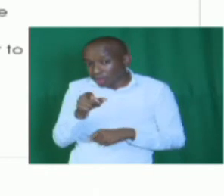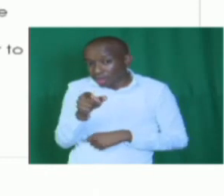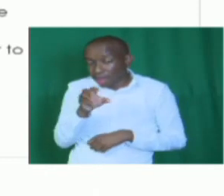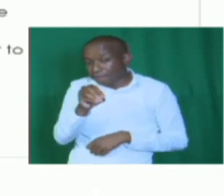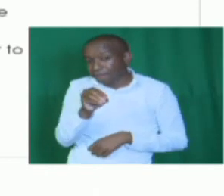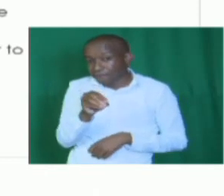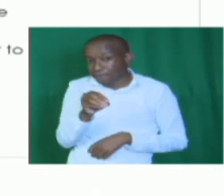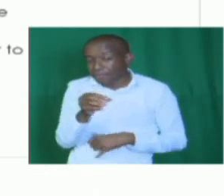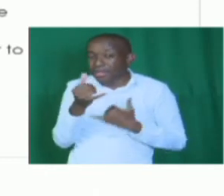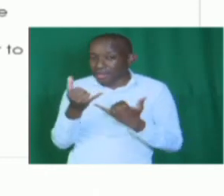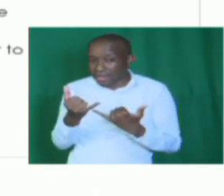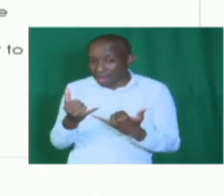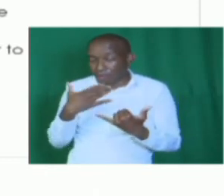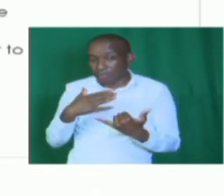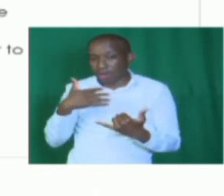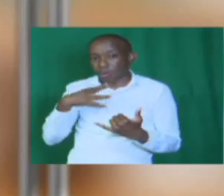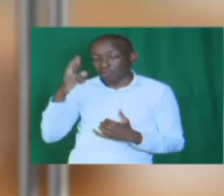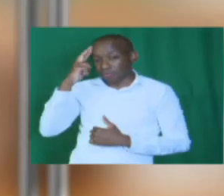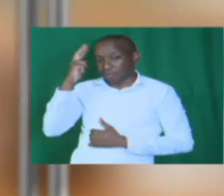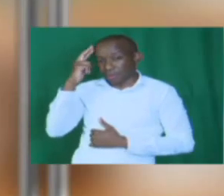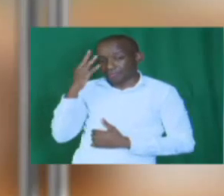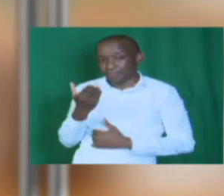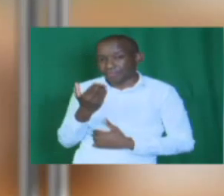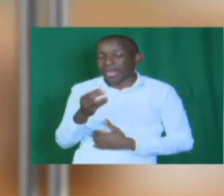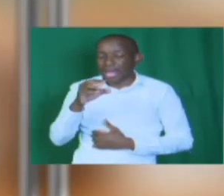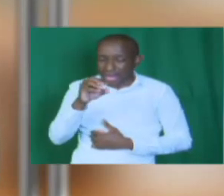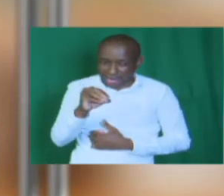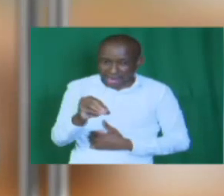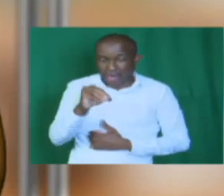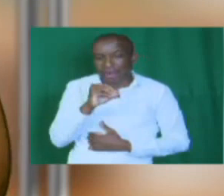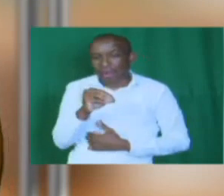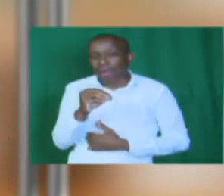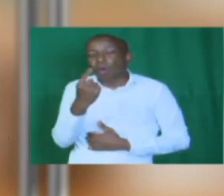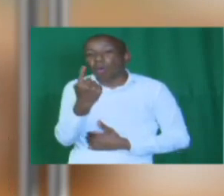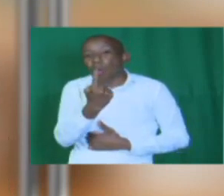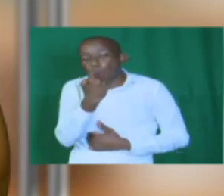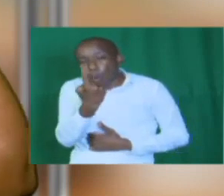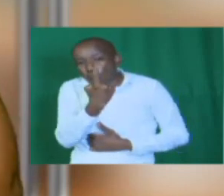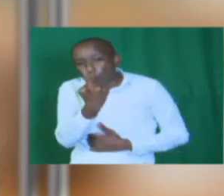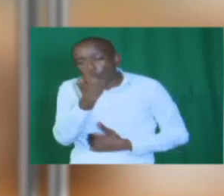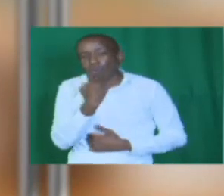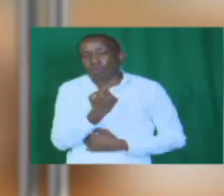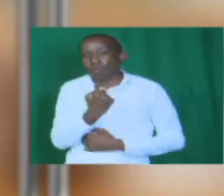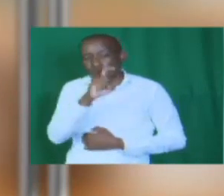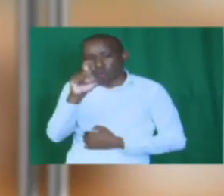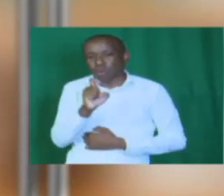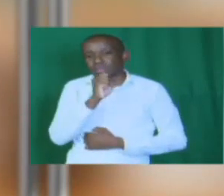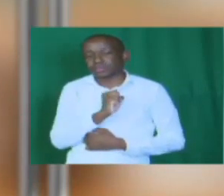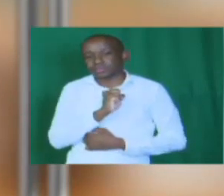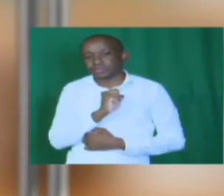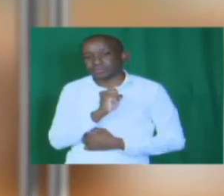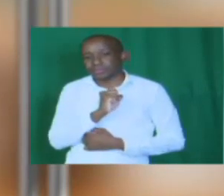can just refresh your memory on that one. We do have the who questions, and that is